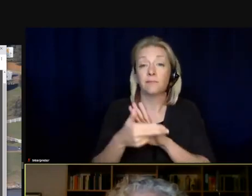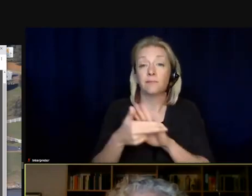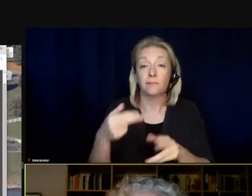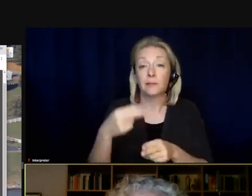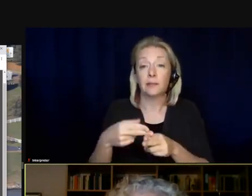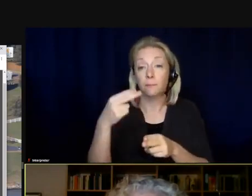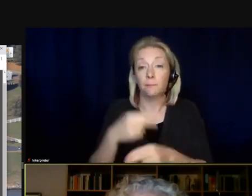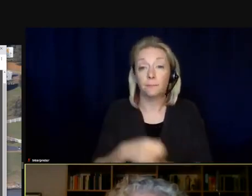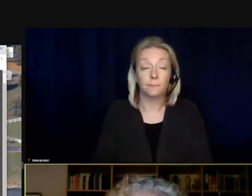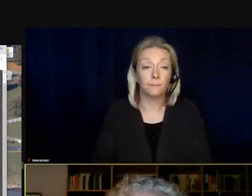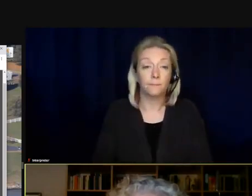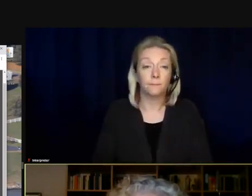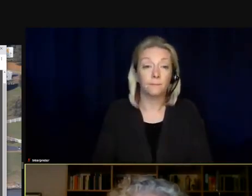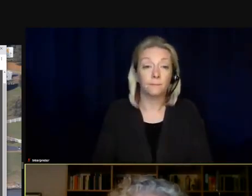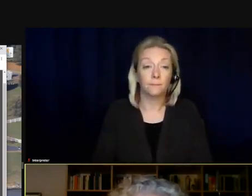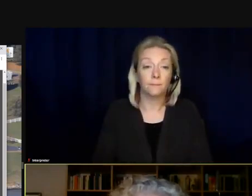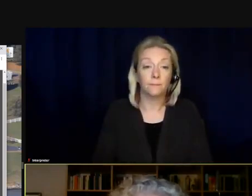bank,